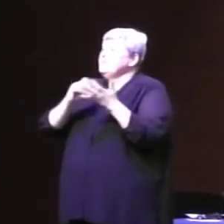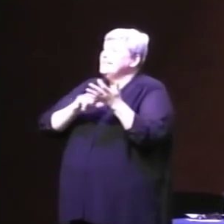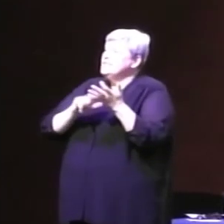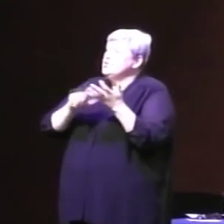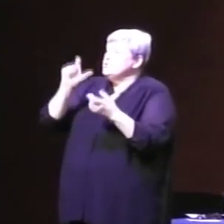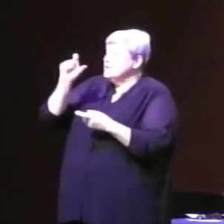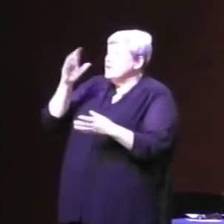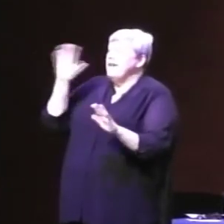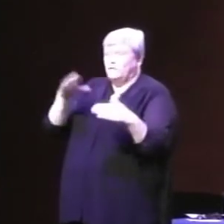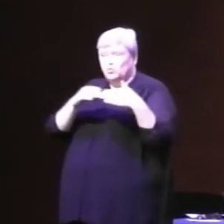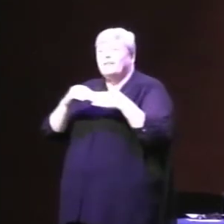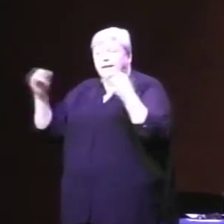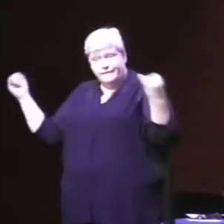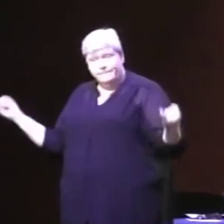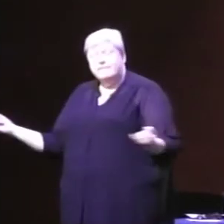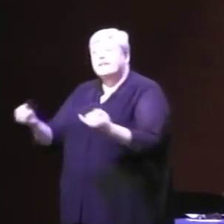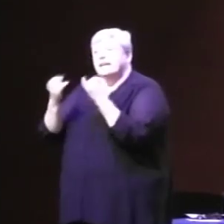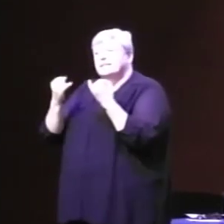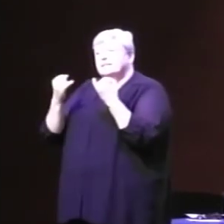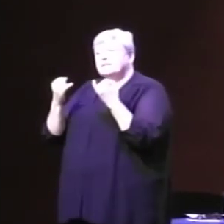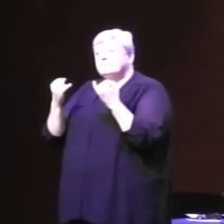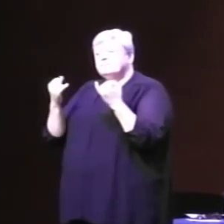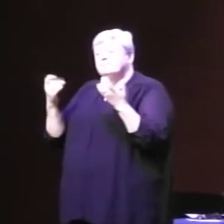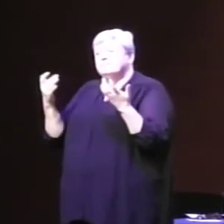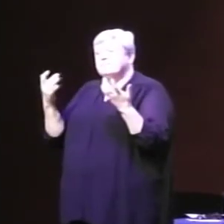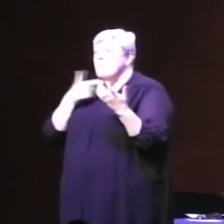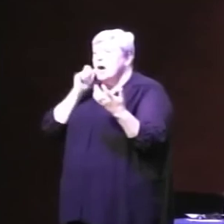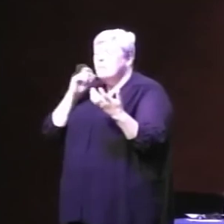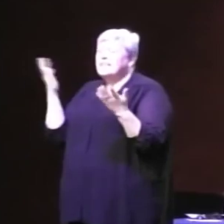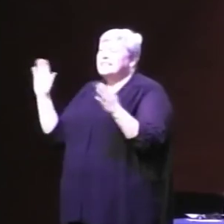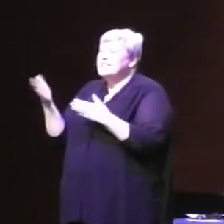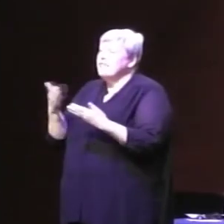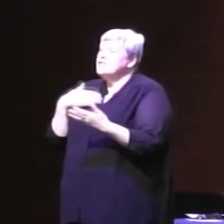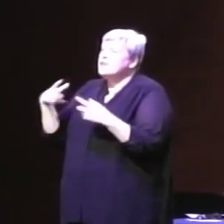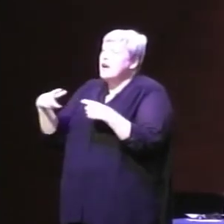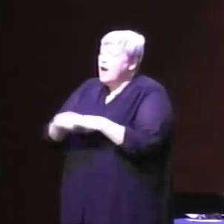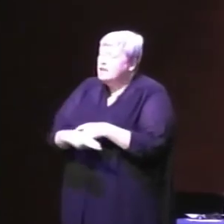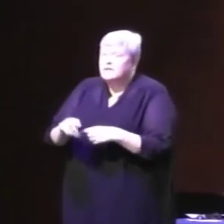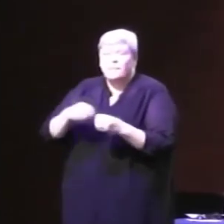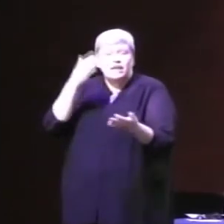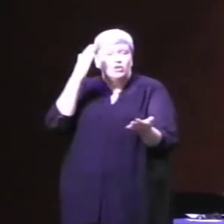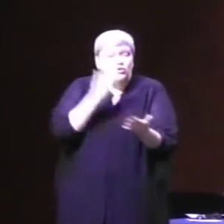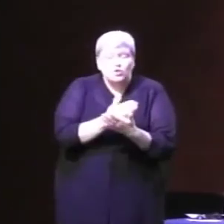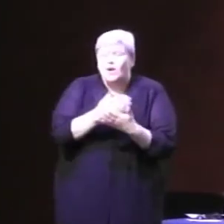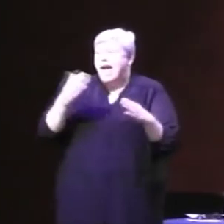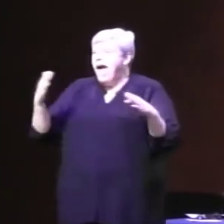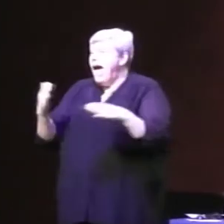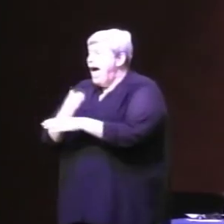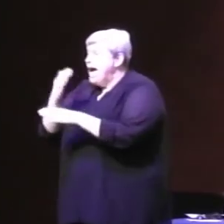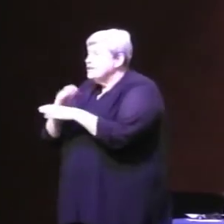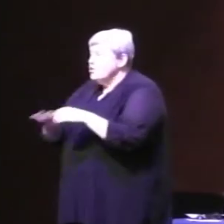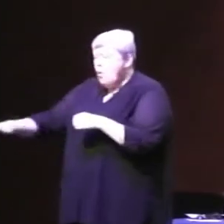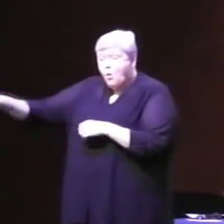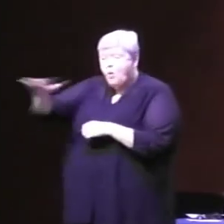has to lead the fight against these public service cuts by ensuring that action is taken across the public